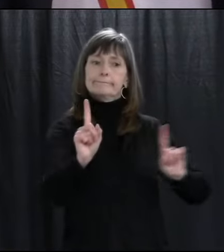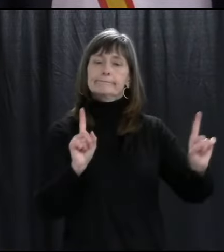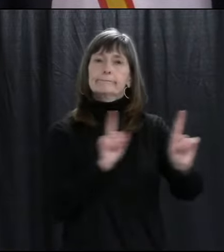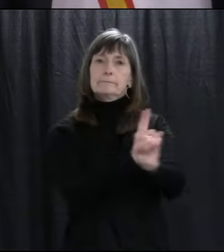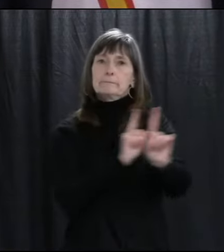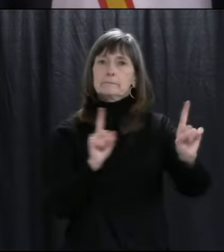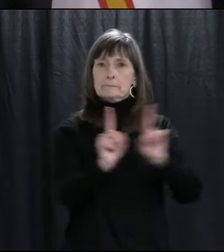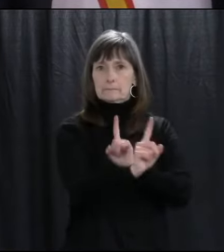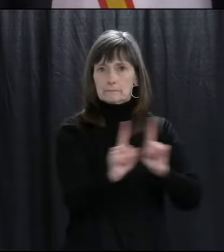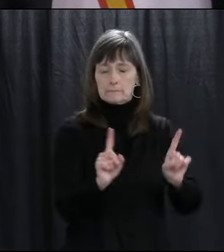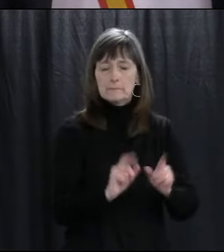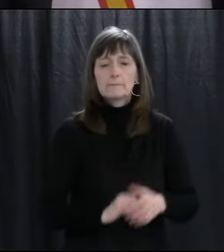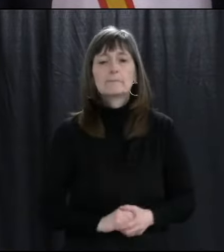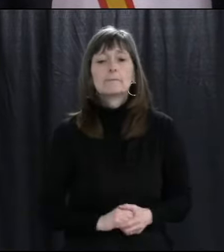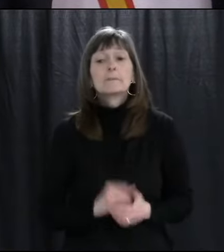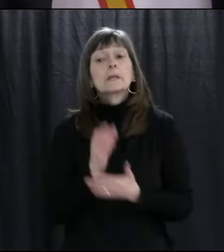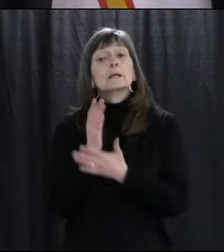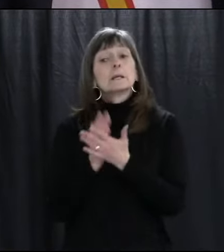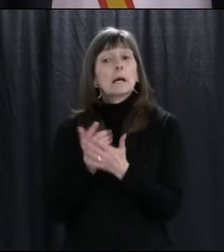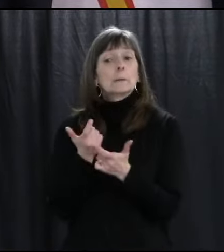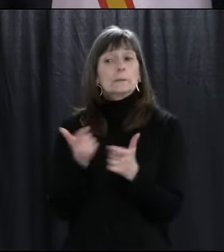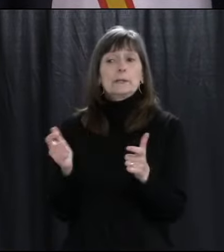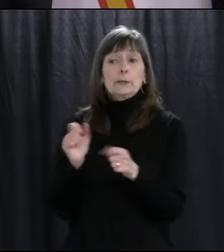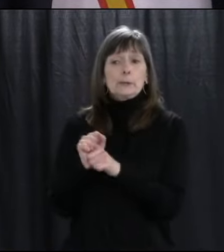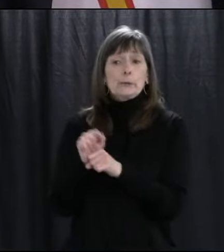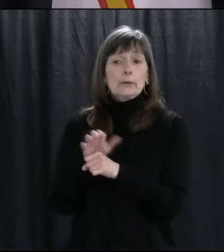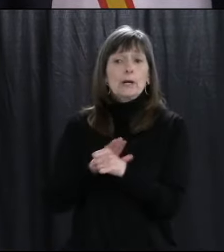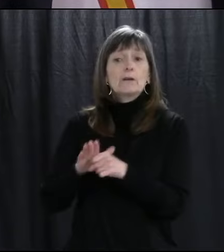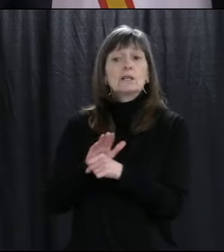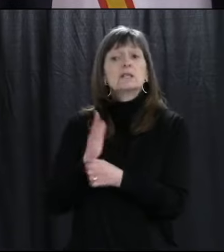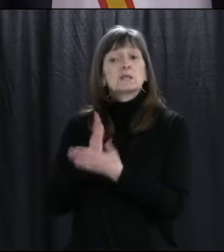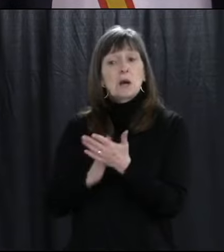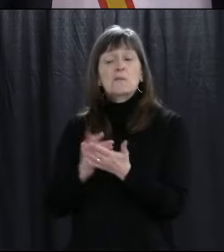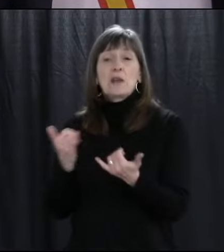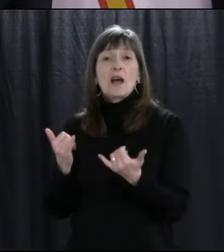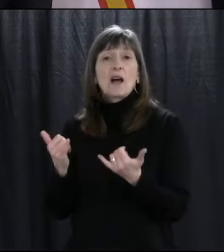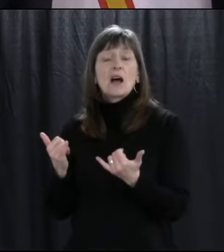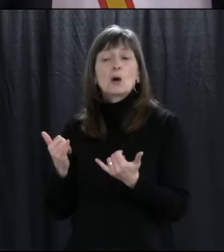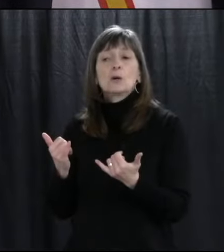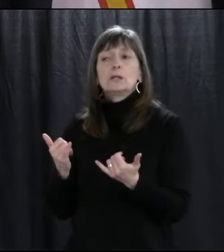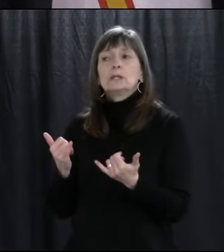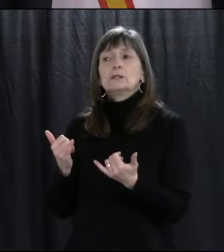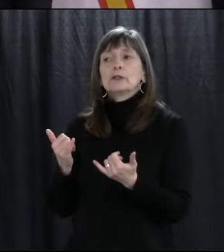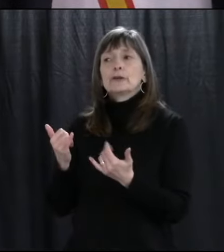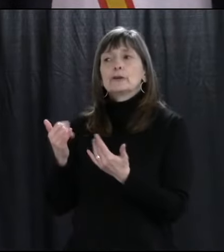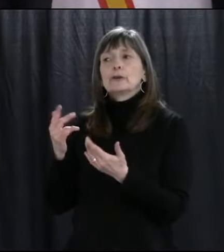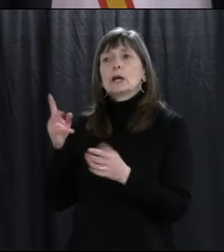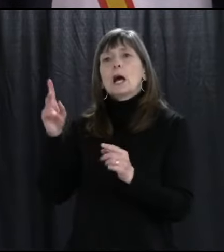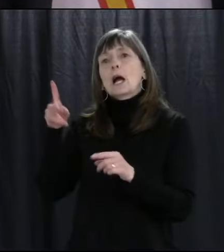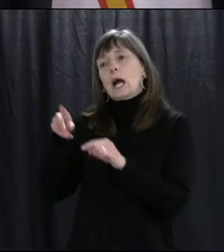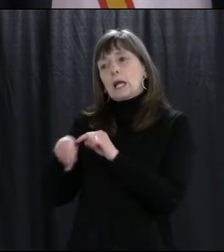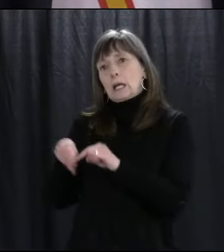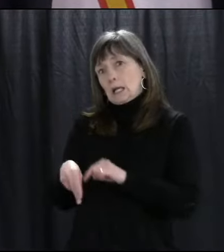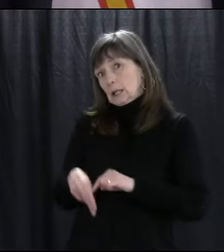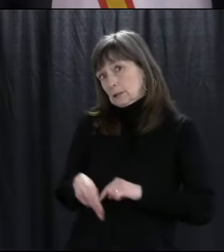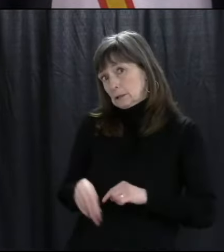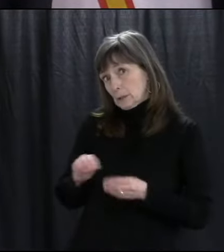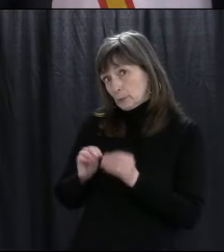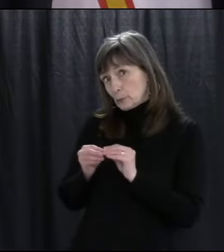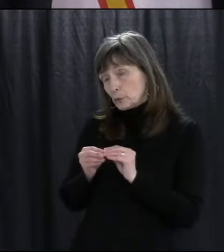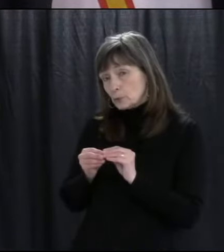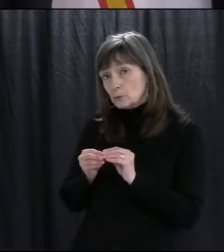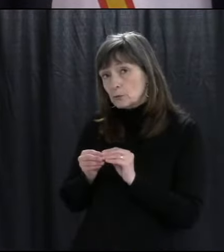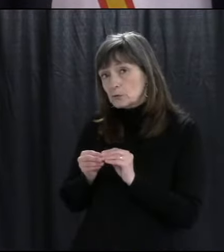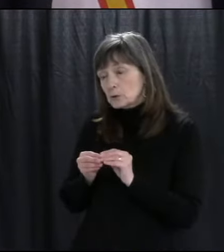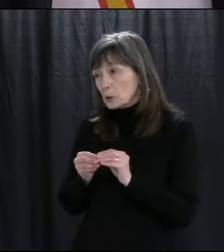Depending, I understand there are some bigger work sites that are going through the process of trying to reduce their workforce so that they can allow that to happen.